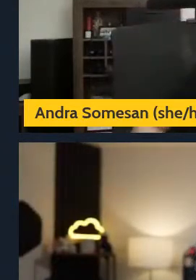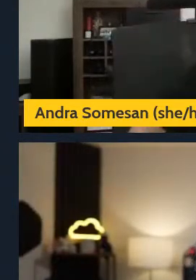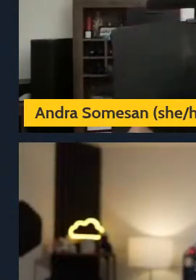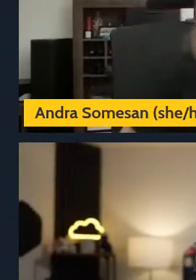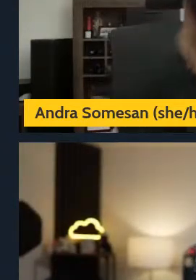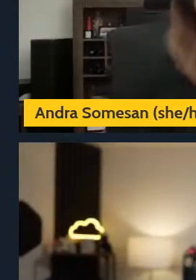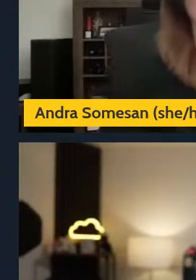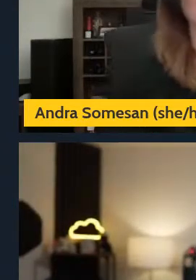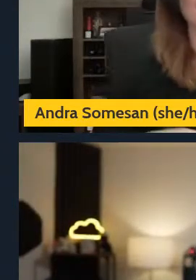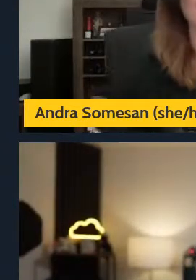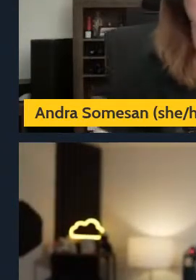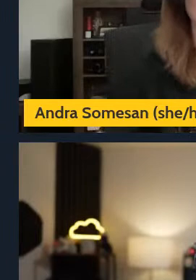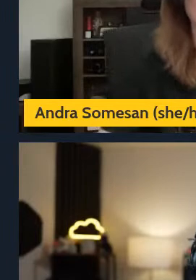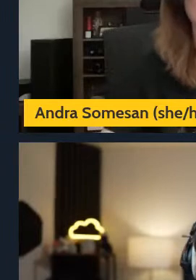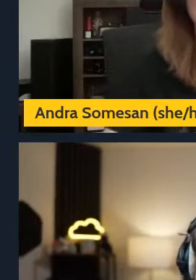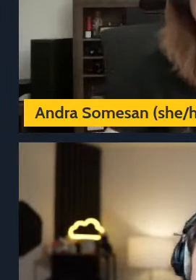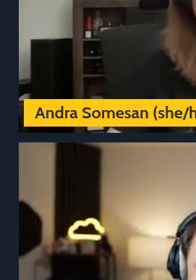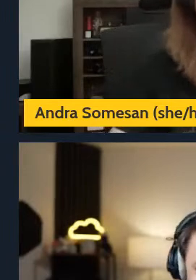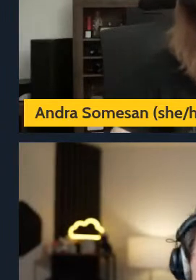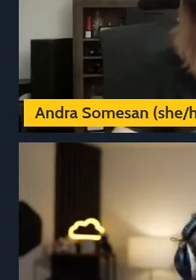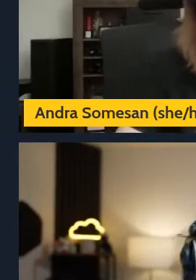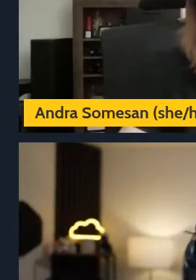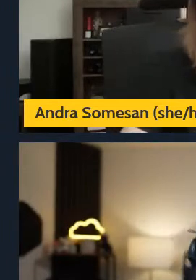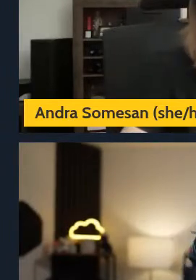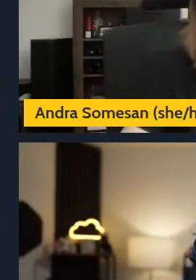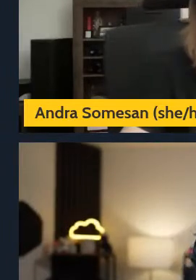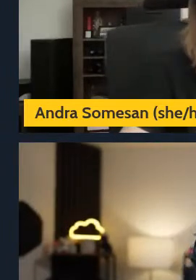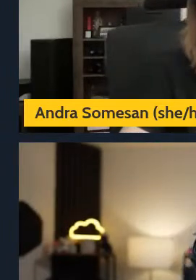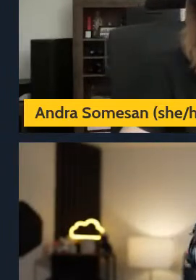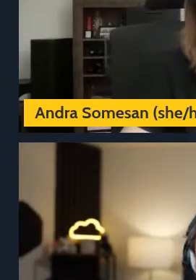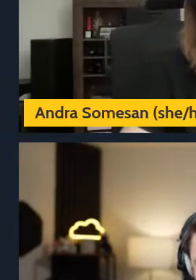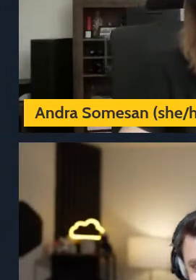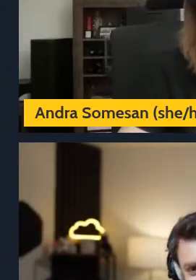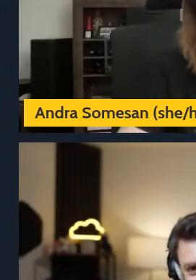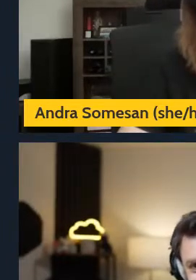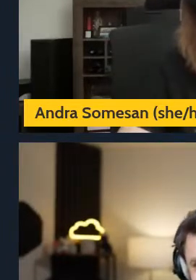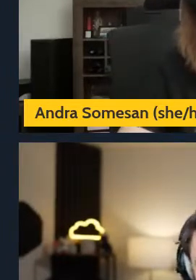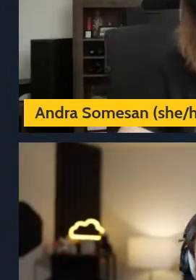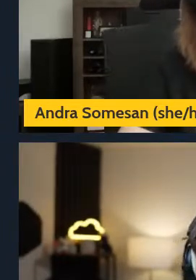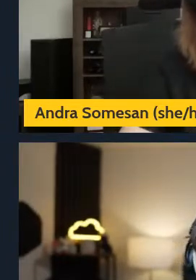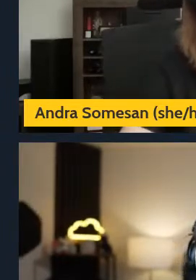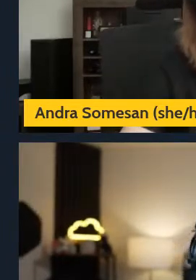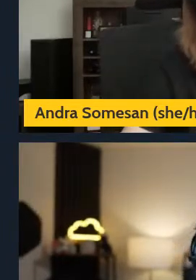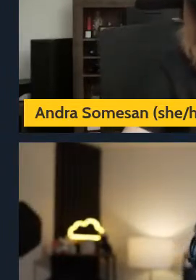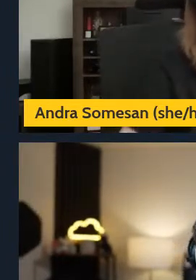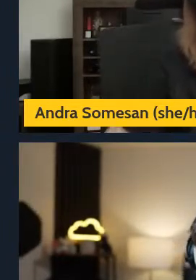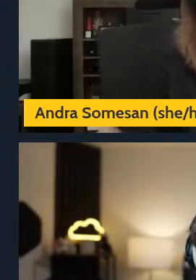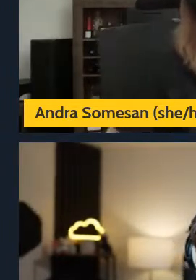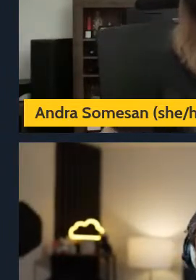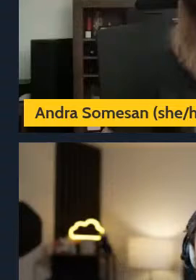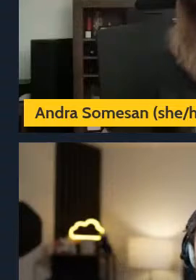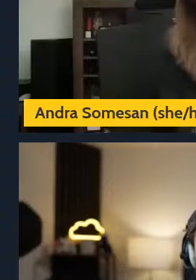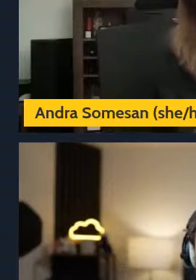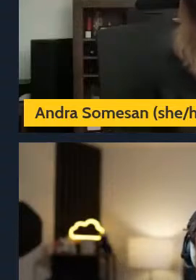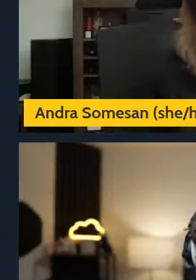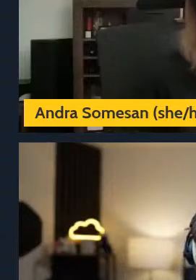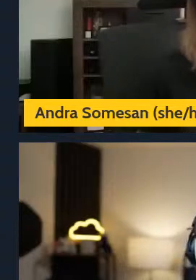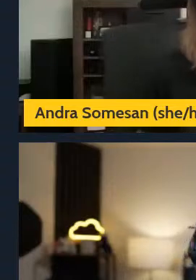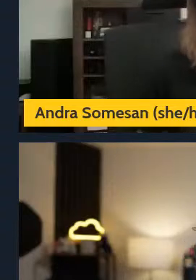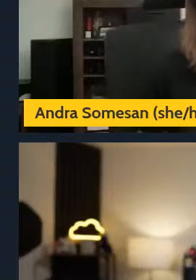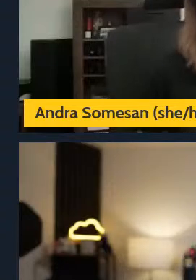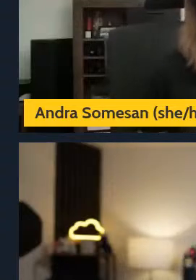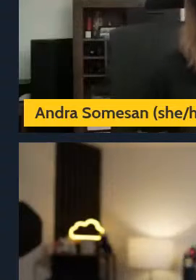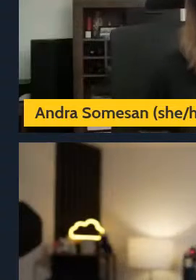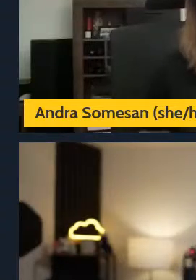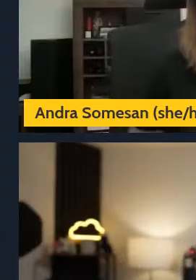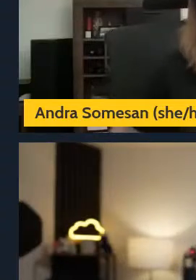Hey. Hello, hello, dear friends. How are you? Our Kubernetes guy is here. All